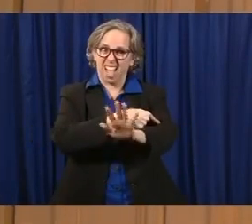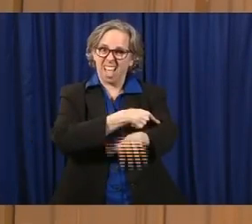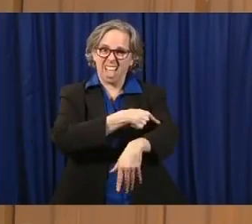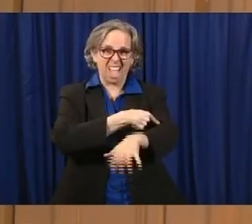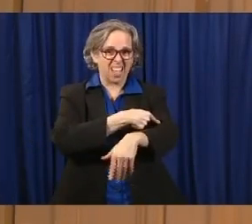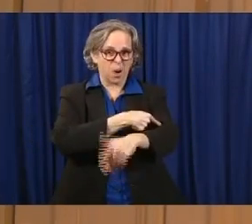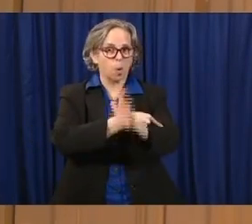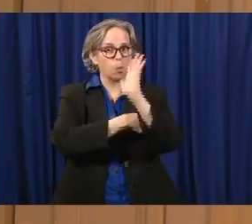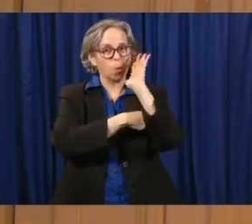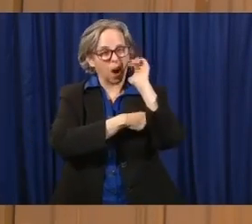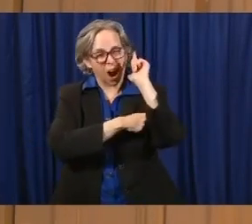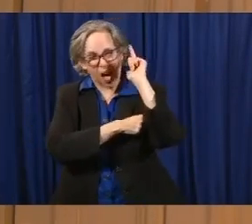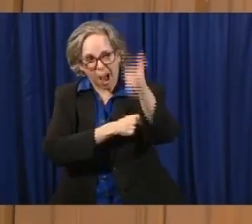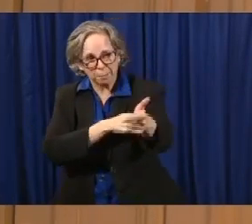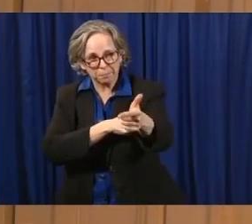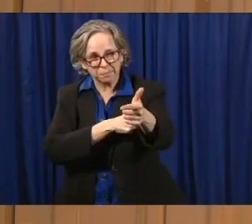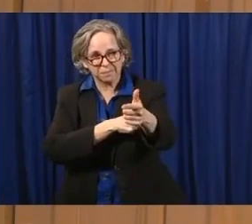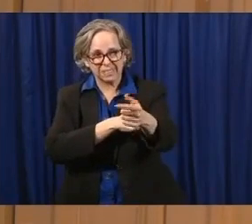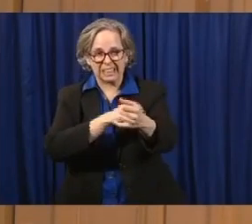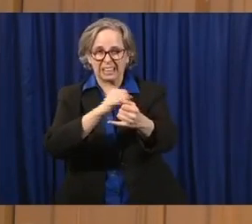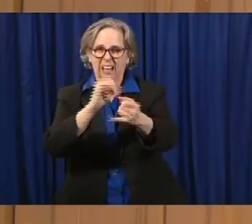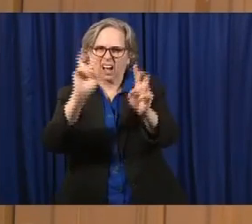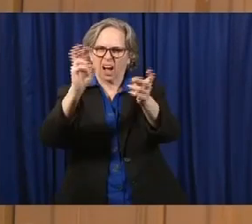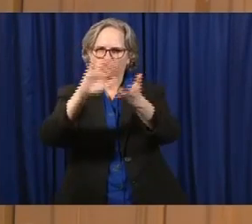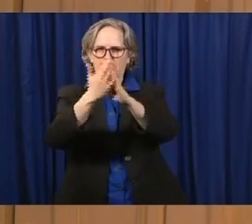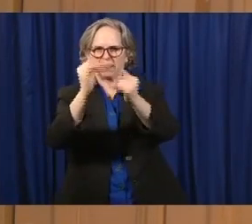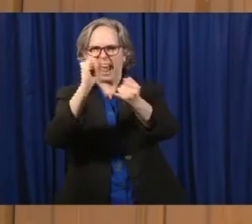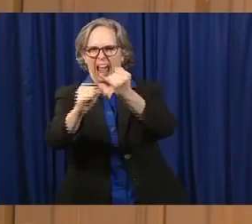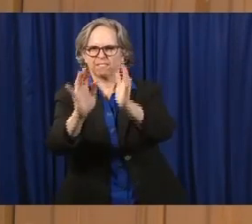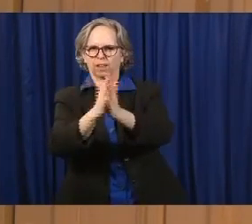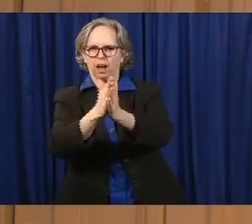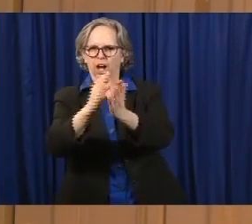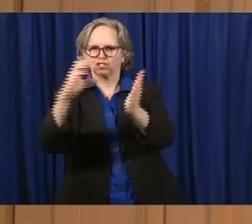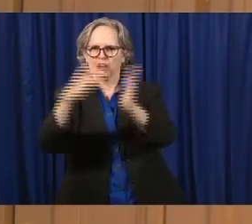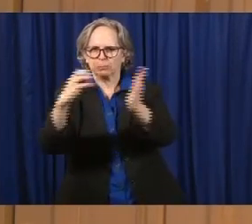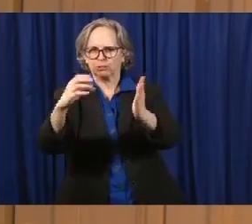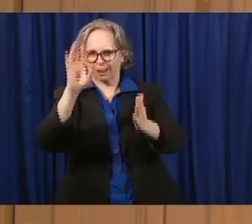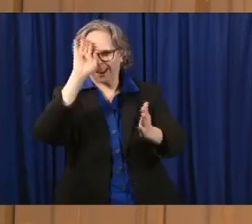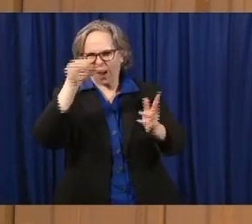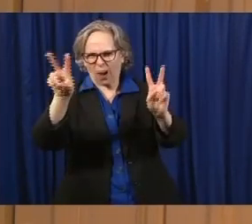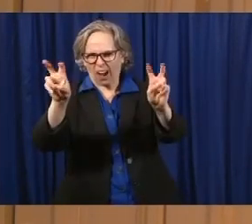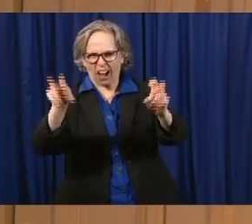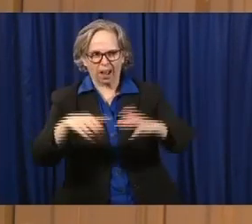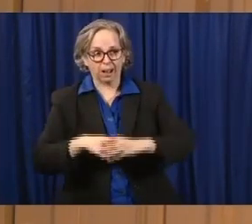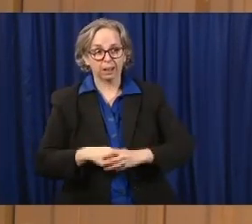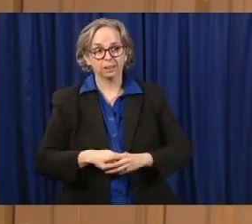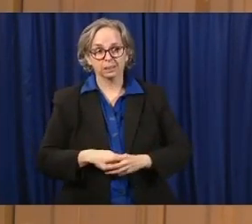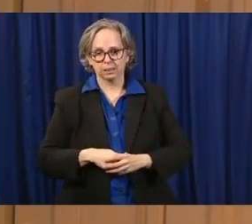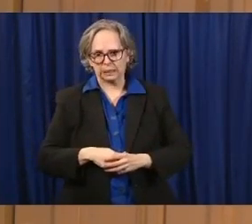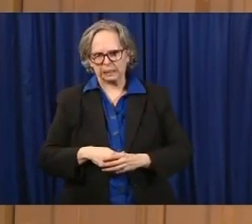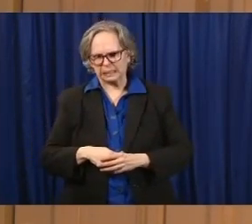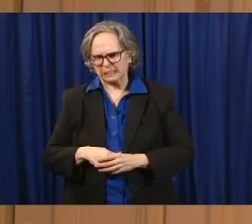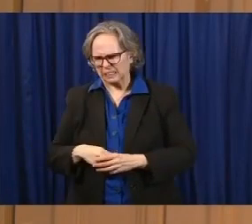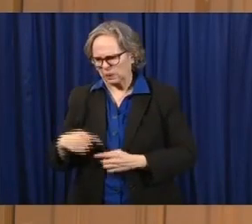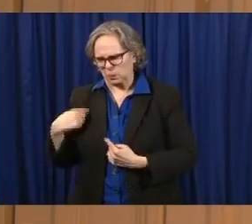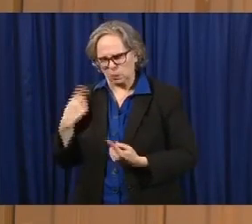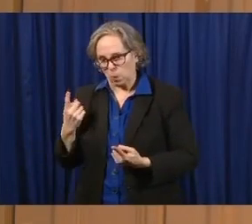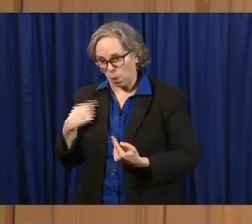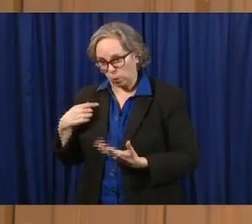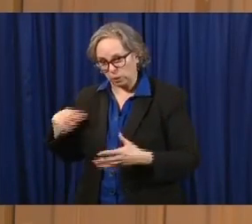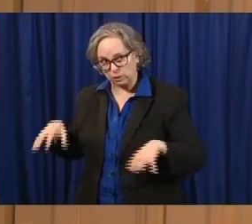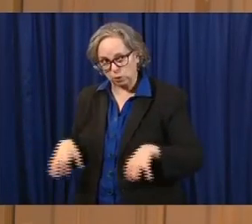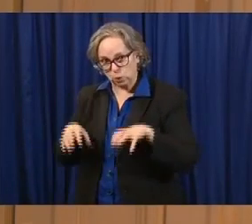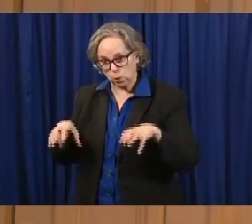chapter. And we do know that the things we have done have worked tremendously to save